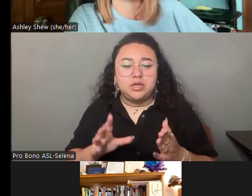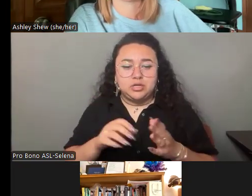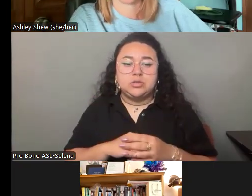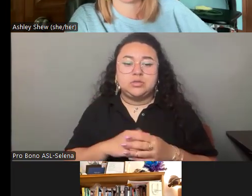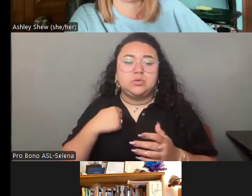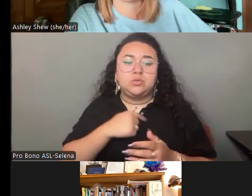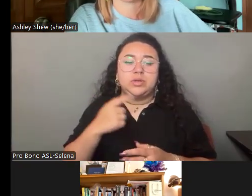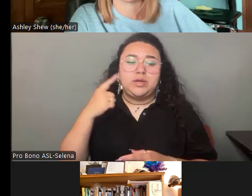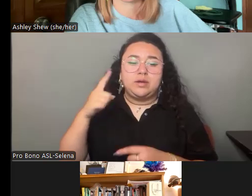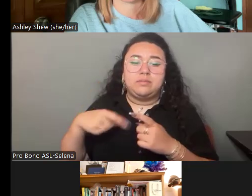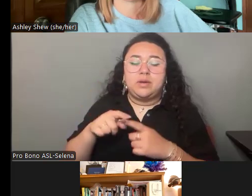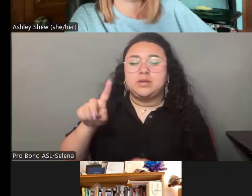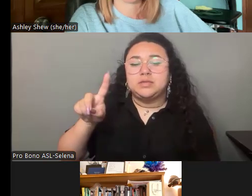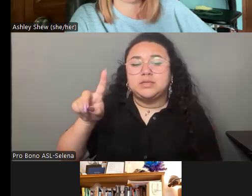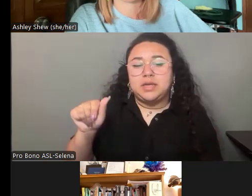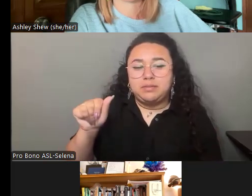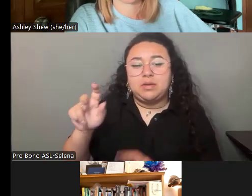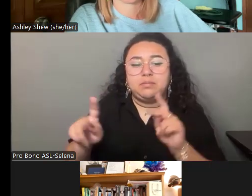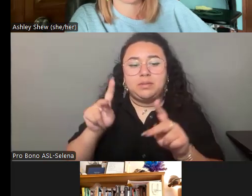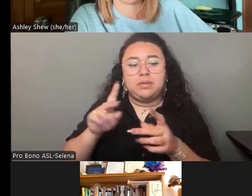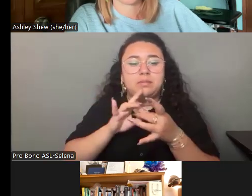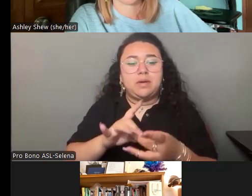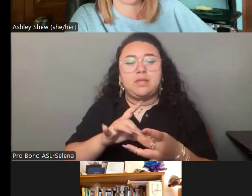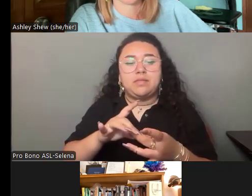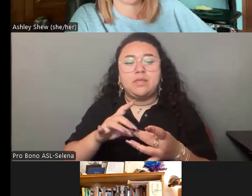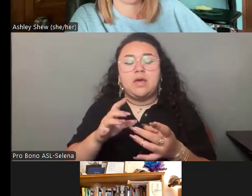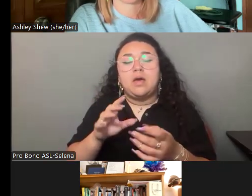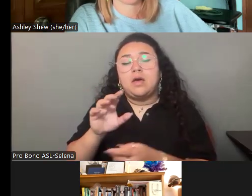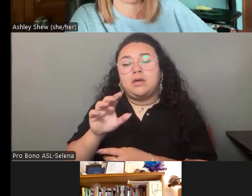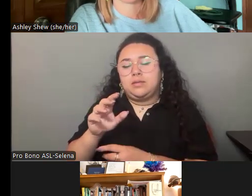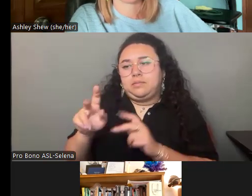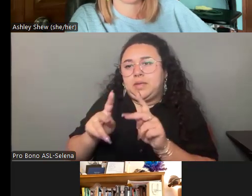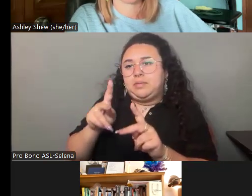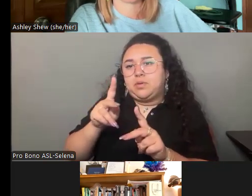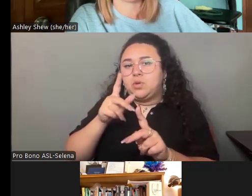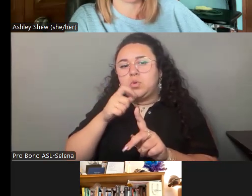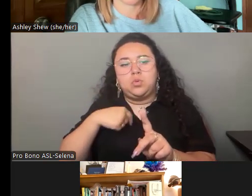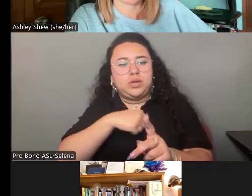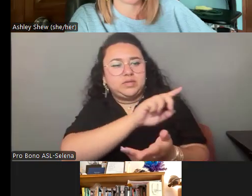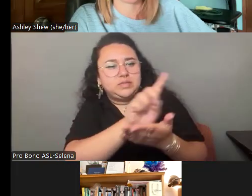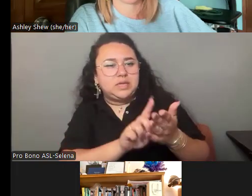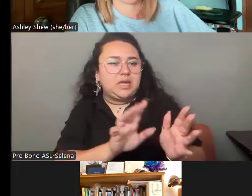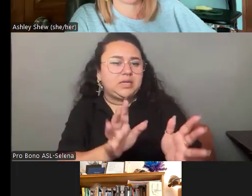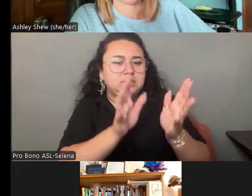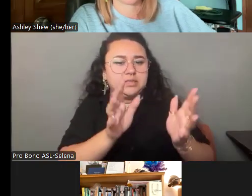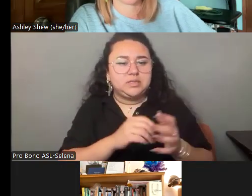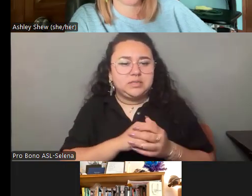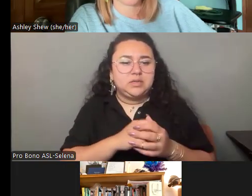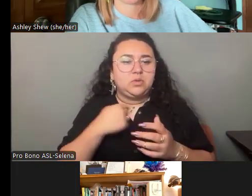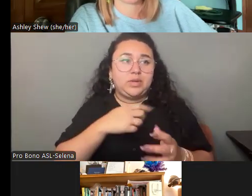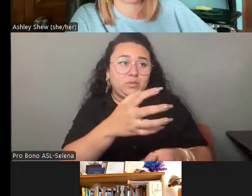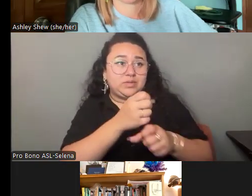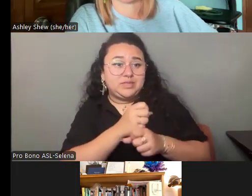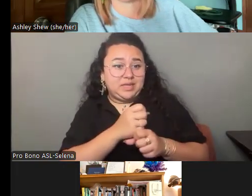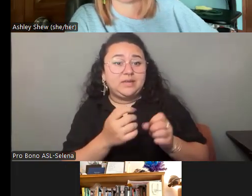objects of design or recipients of technology, but never as the people who create technologies.